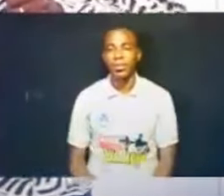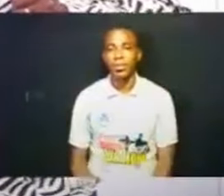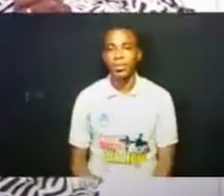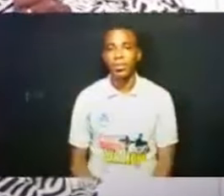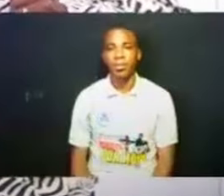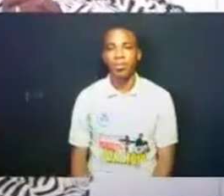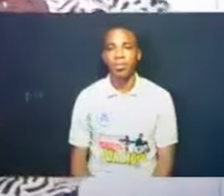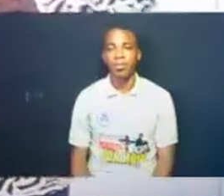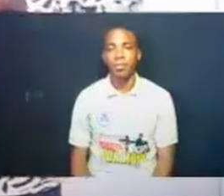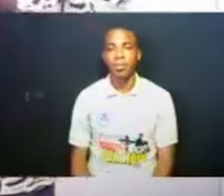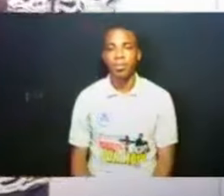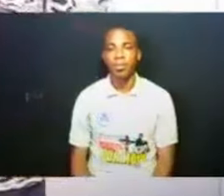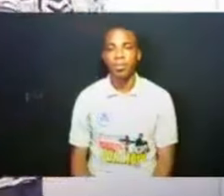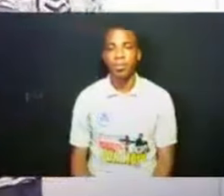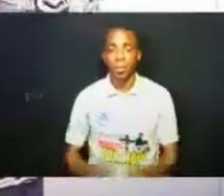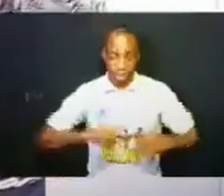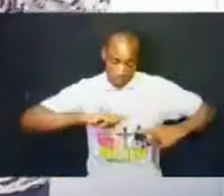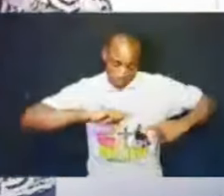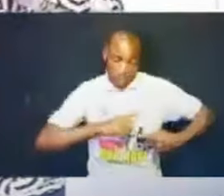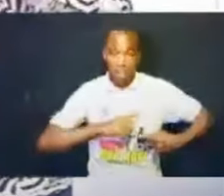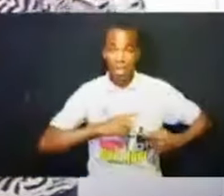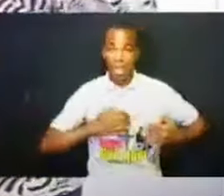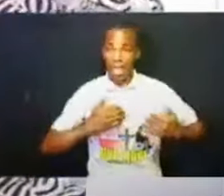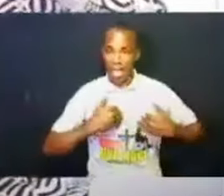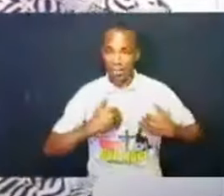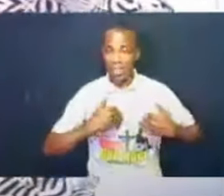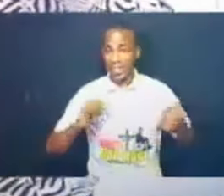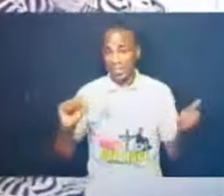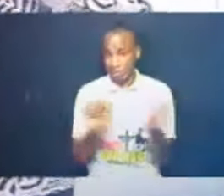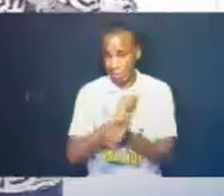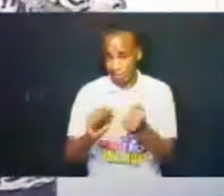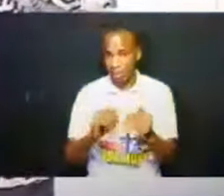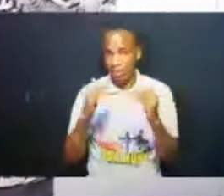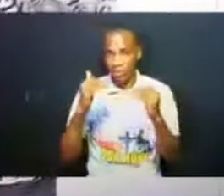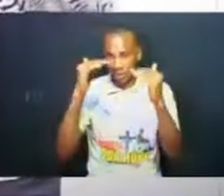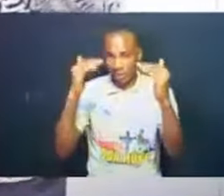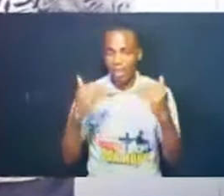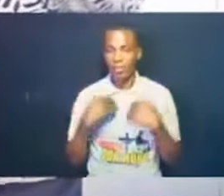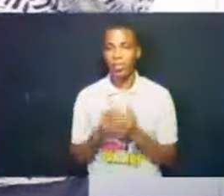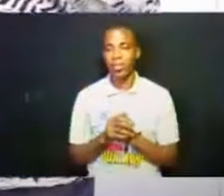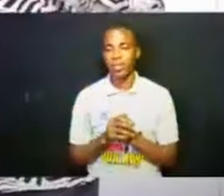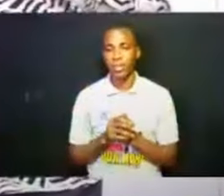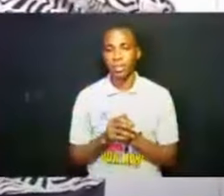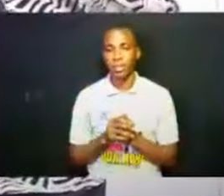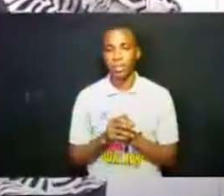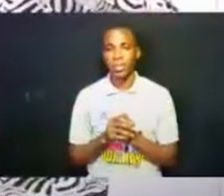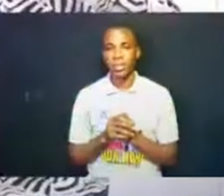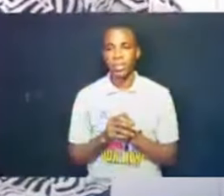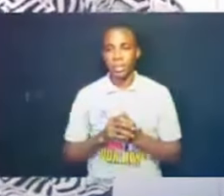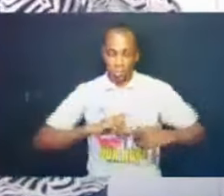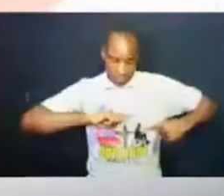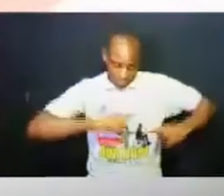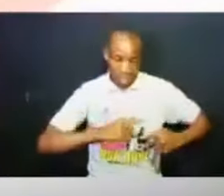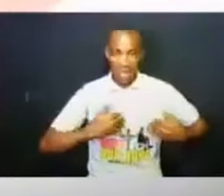So bitterness has devastating effects. And the yaudie wo wei sey adie. Bitterness destroys. Yaudie e dia de